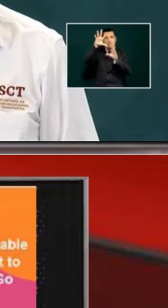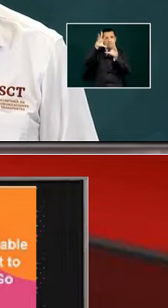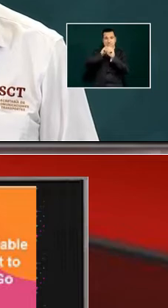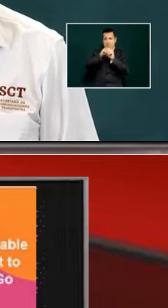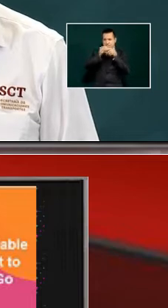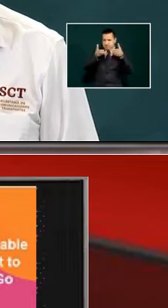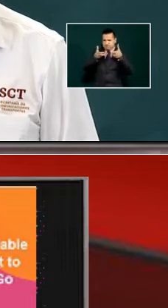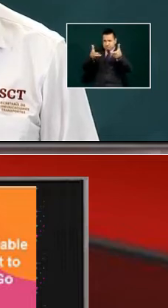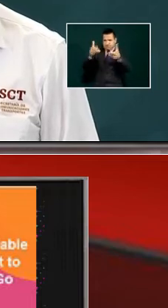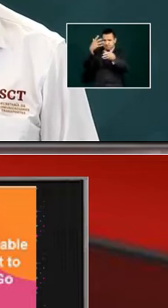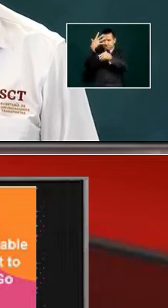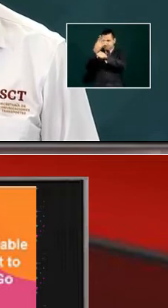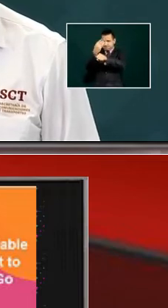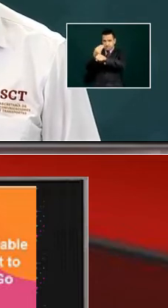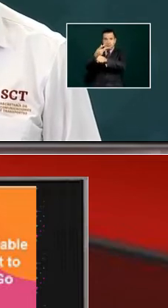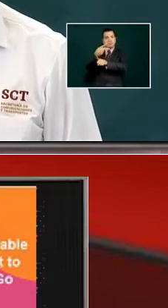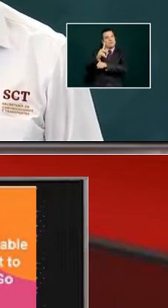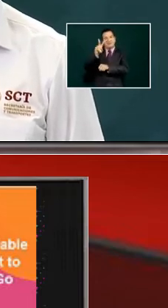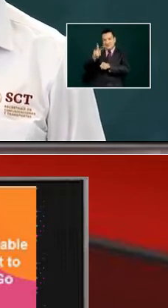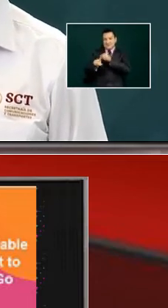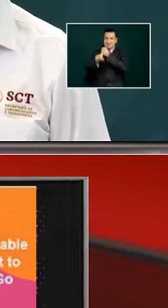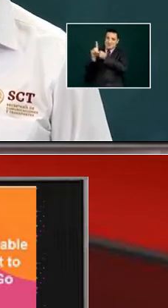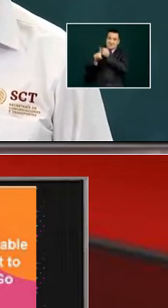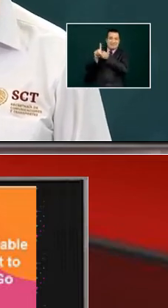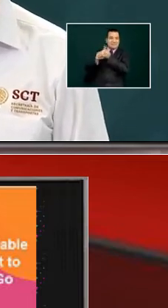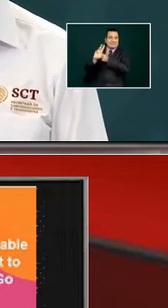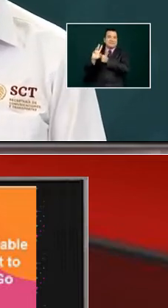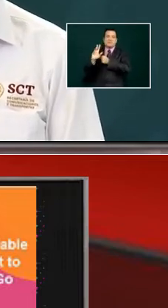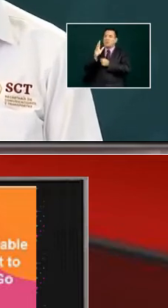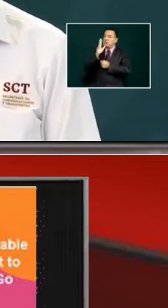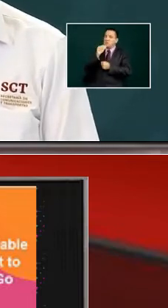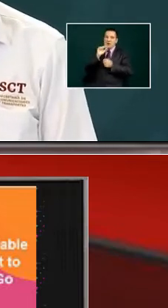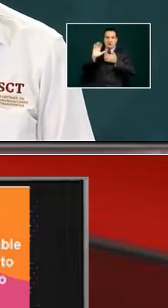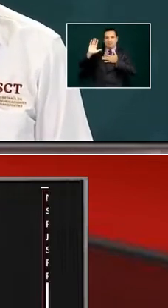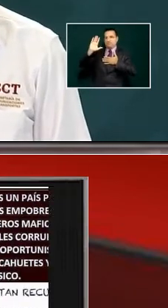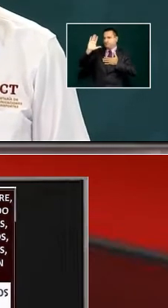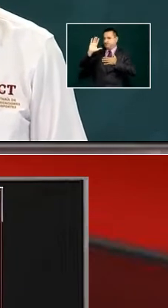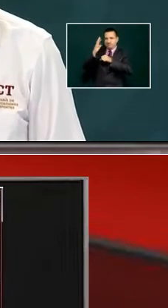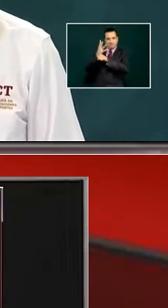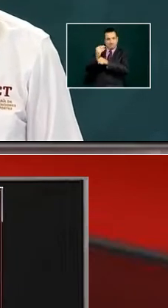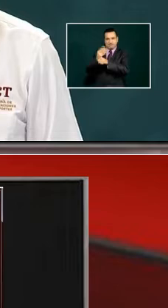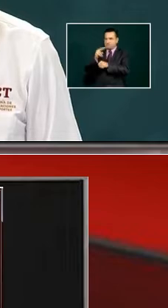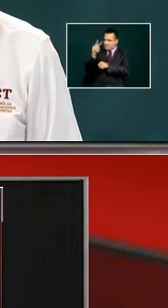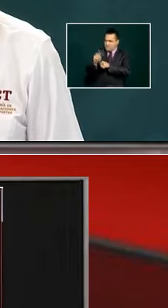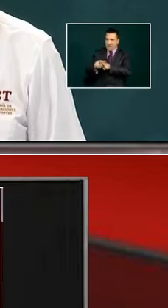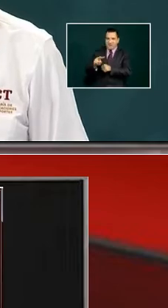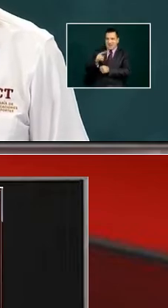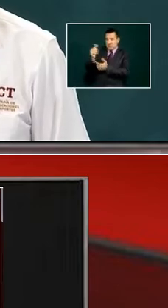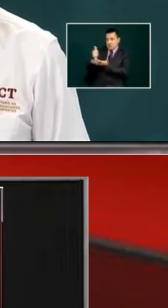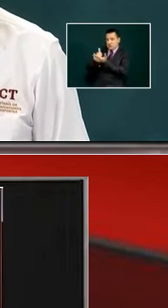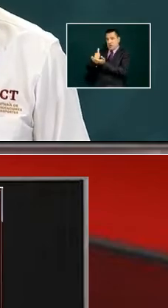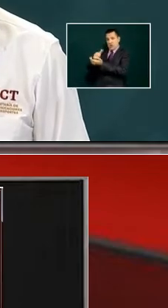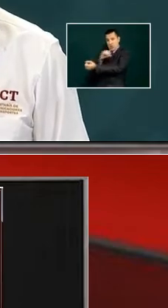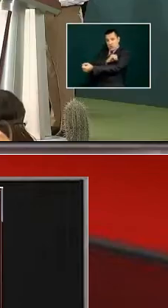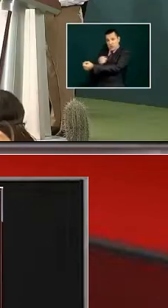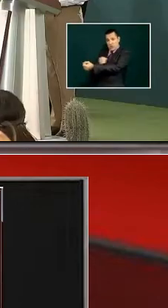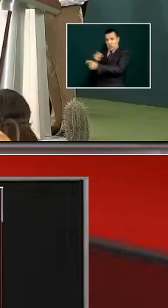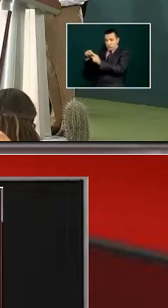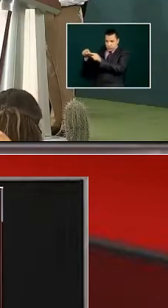there was things that have forbidden us from finishing the road